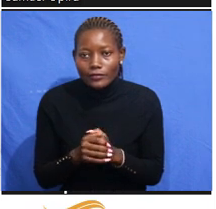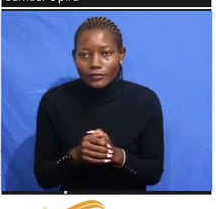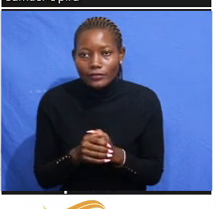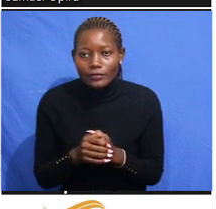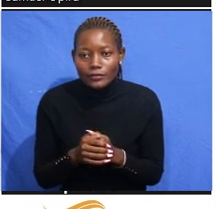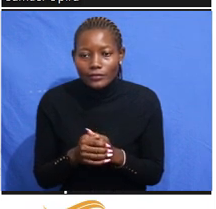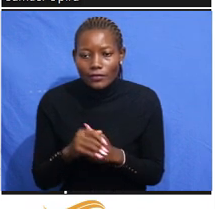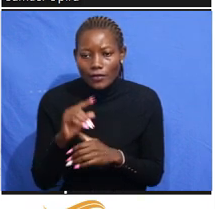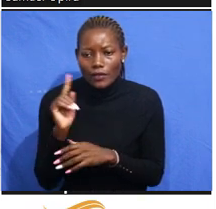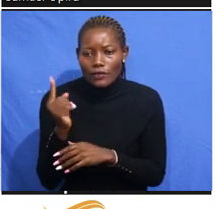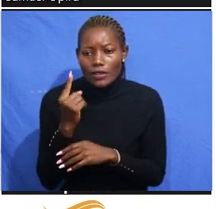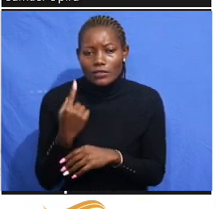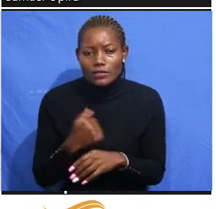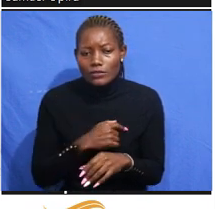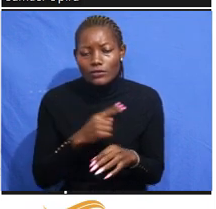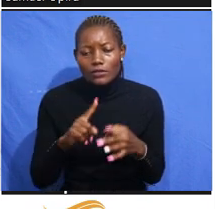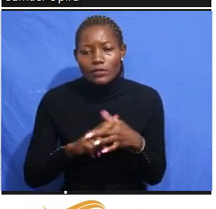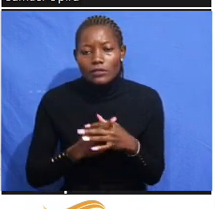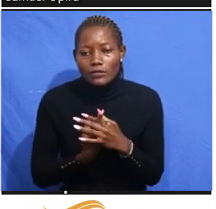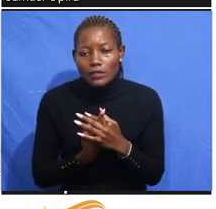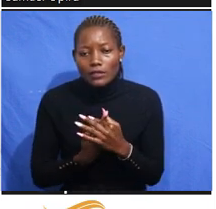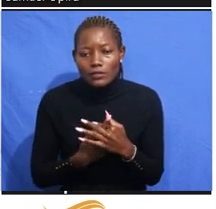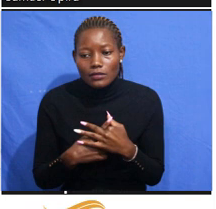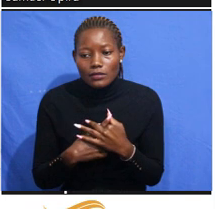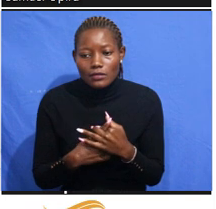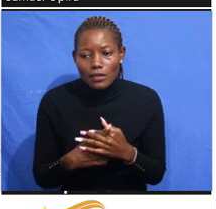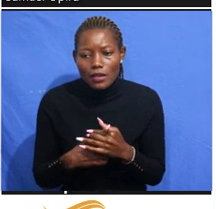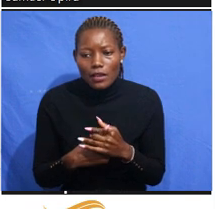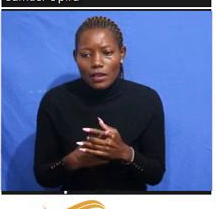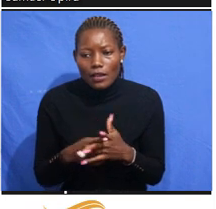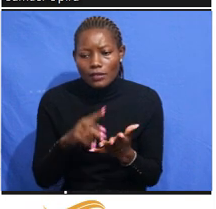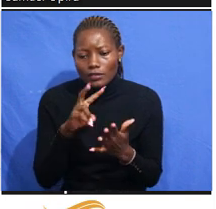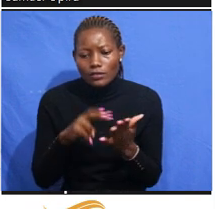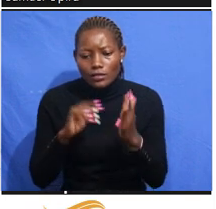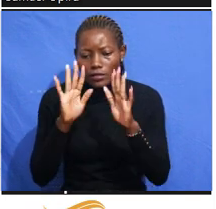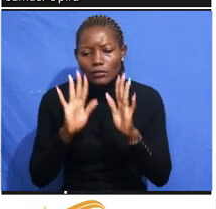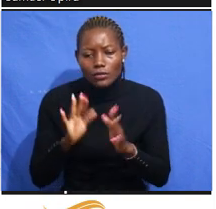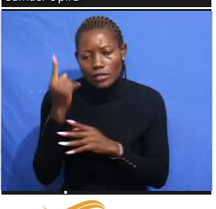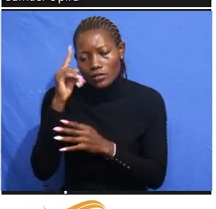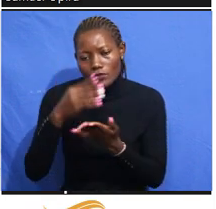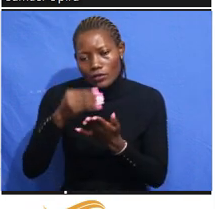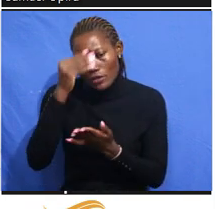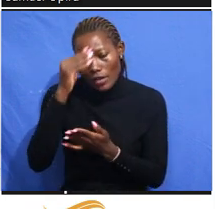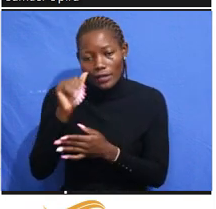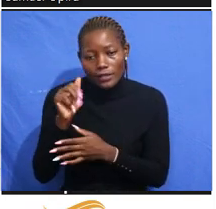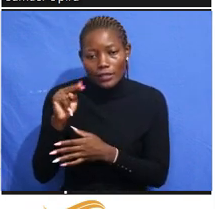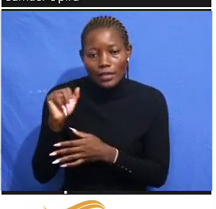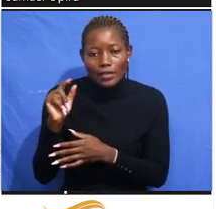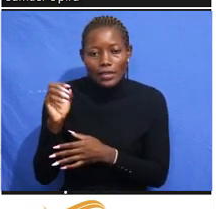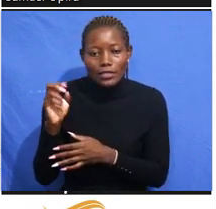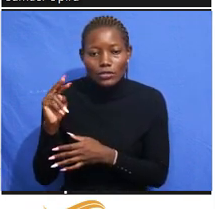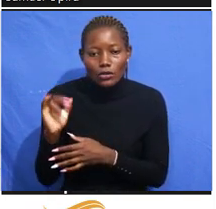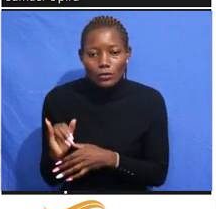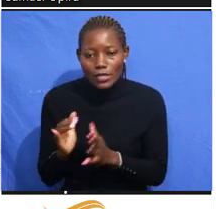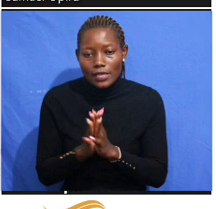we will first of all start by just looking at the importance of studying anatomy and physiology for human movement.